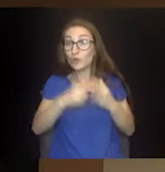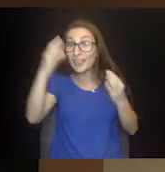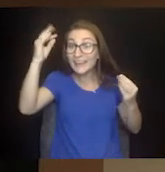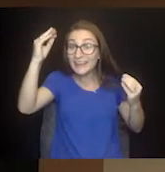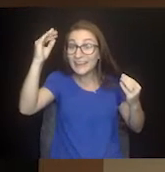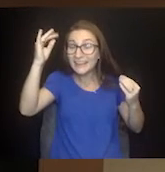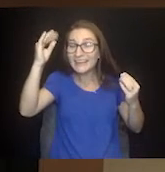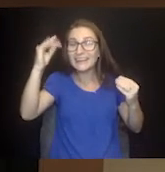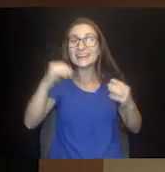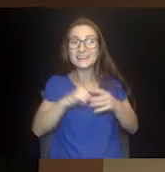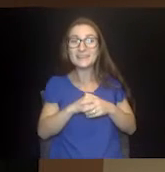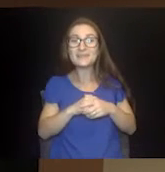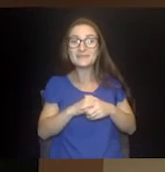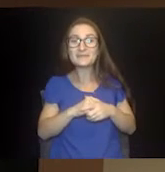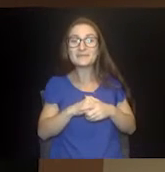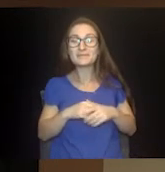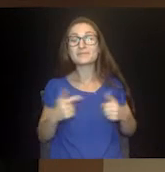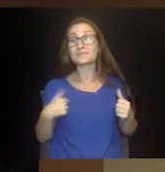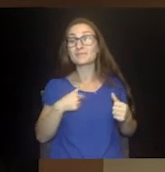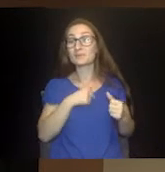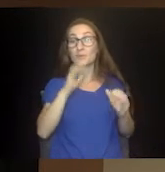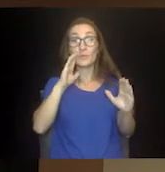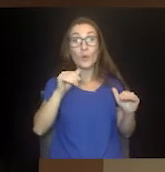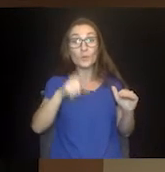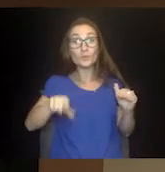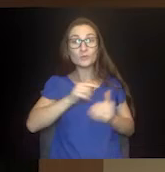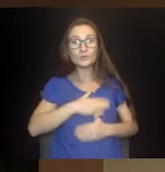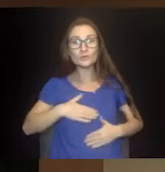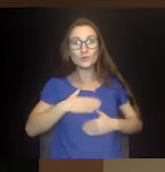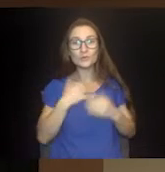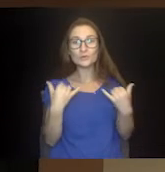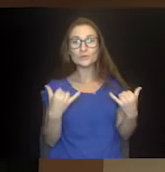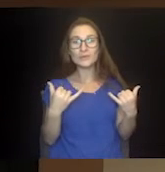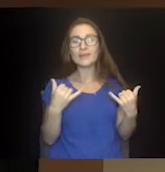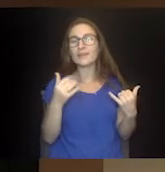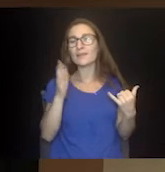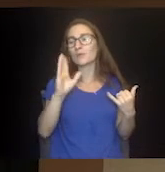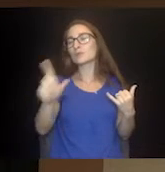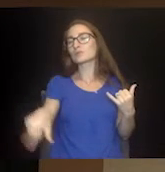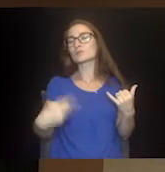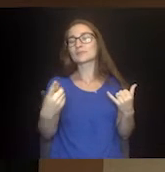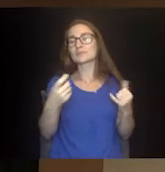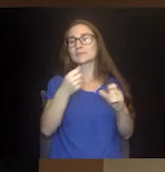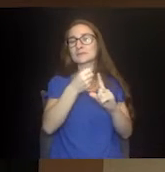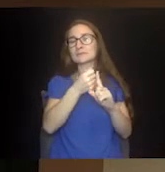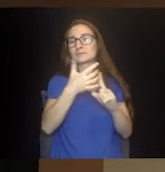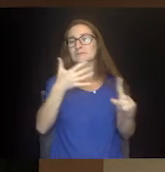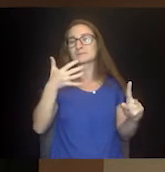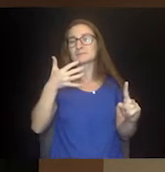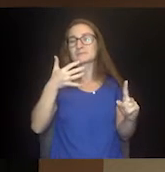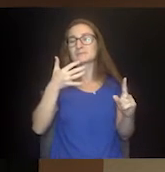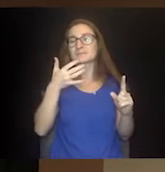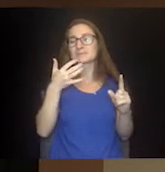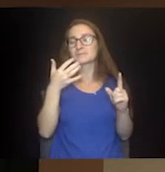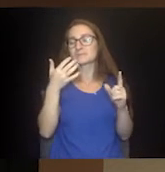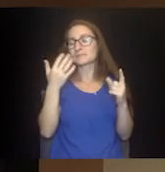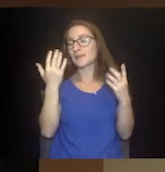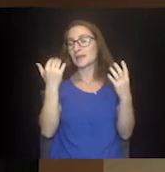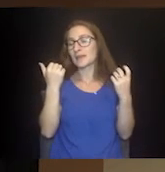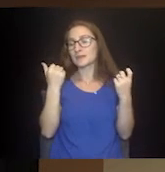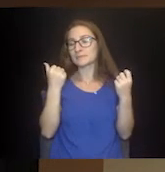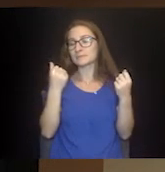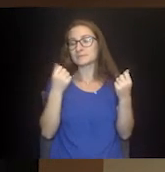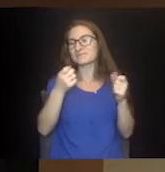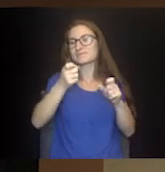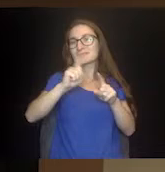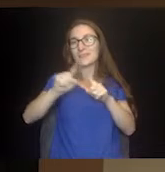questions. So, start thinking, and we hope you enjoy the session today. And we're just going to tell you basically a little bit. We're going to give you a